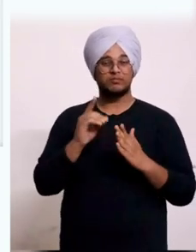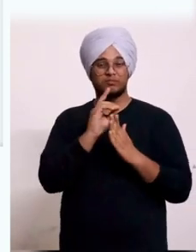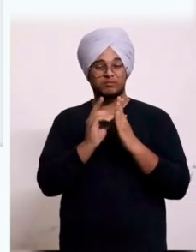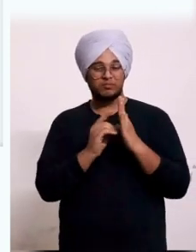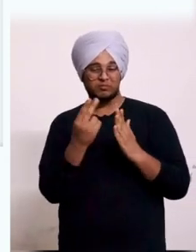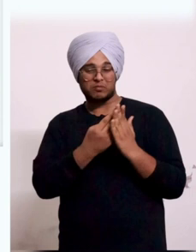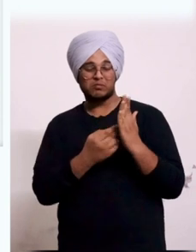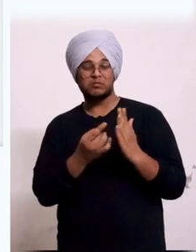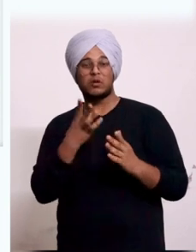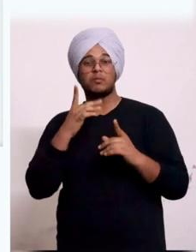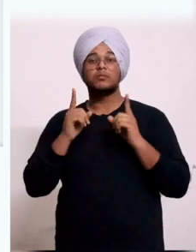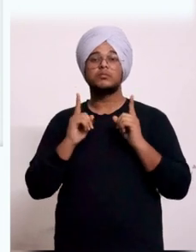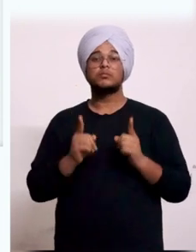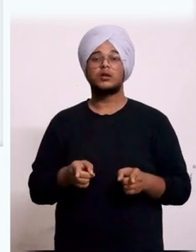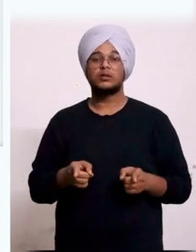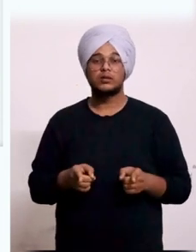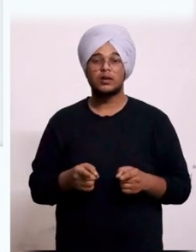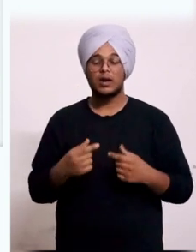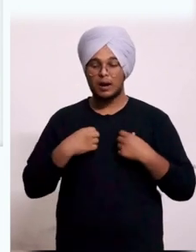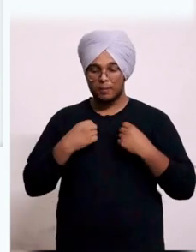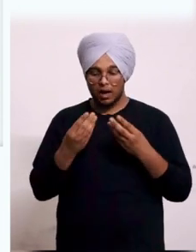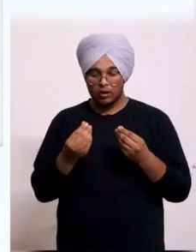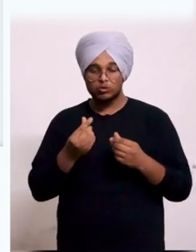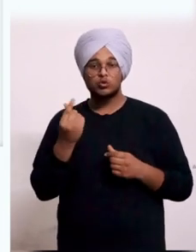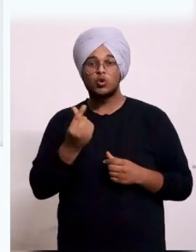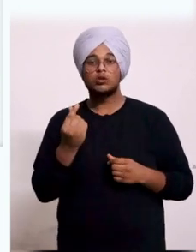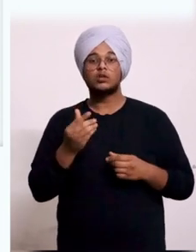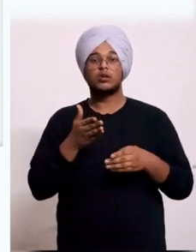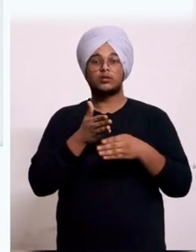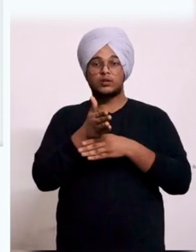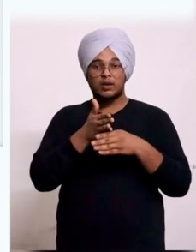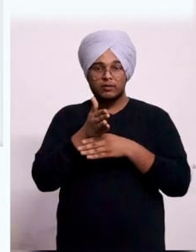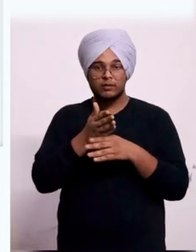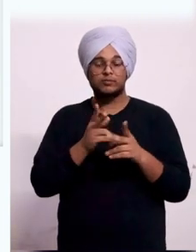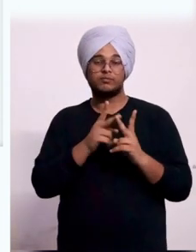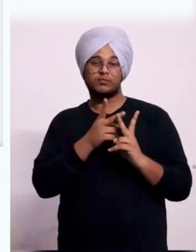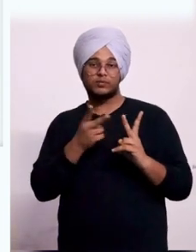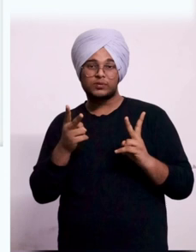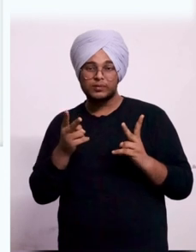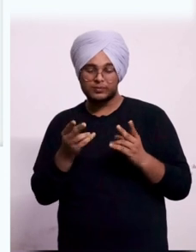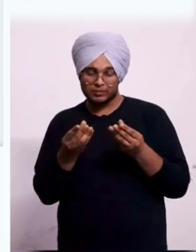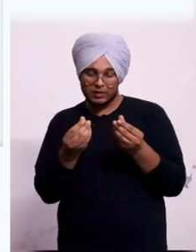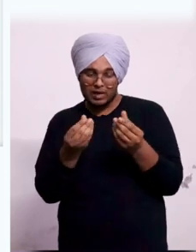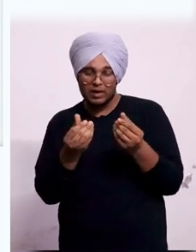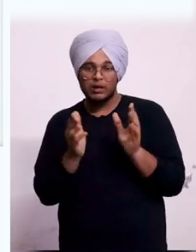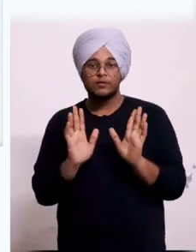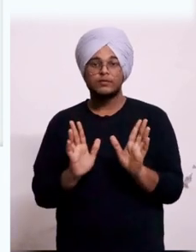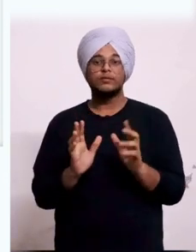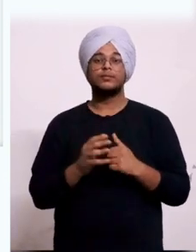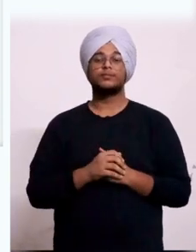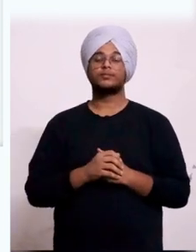completed. It involves the use of small wooden oblong floating spools called